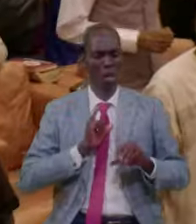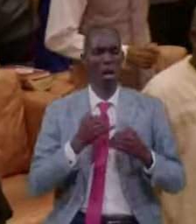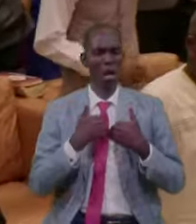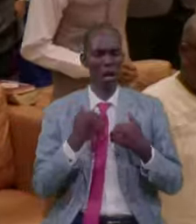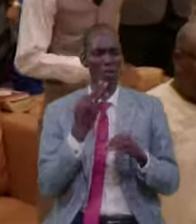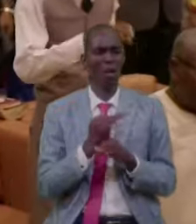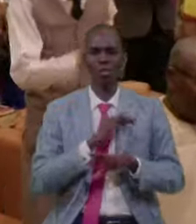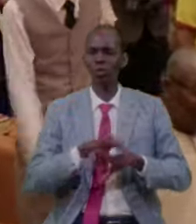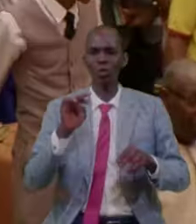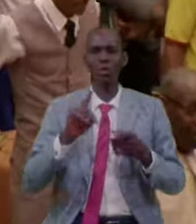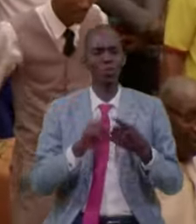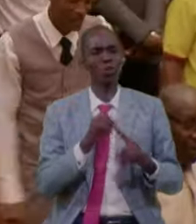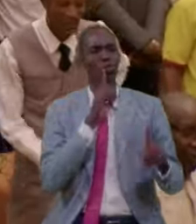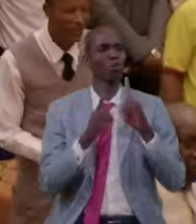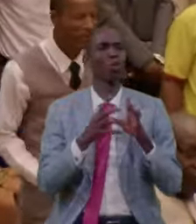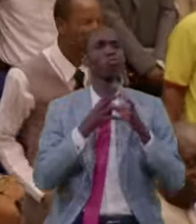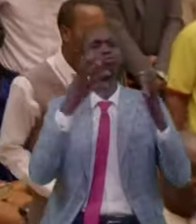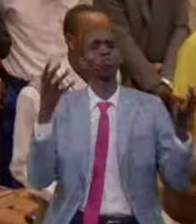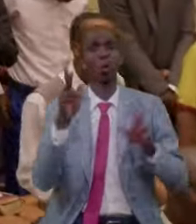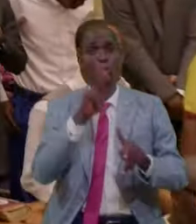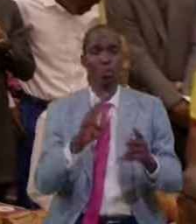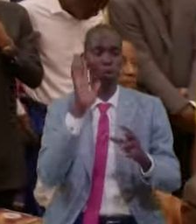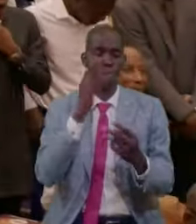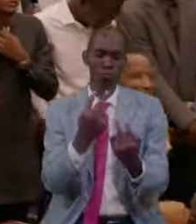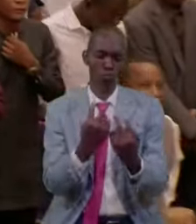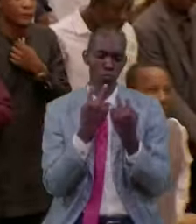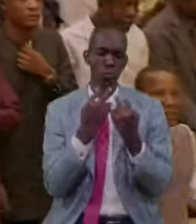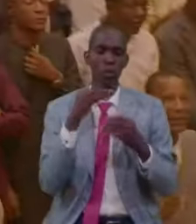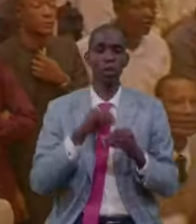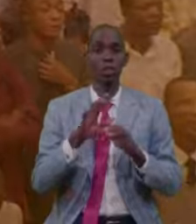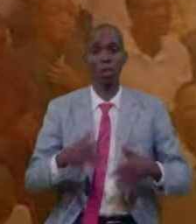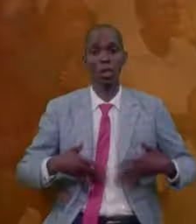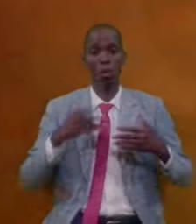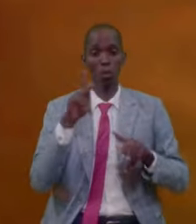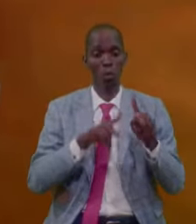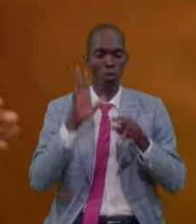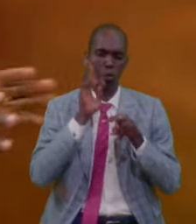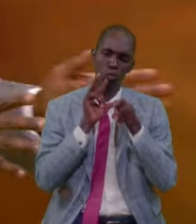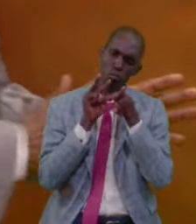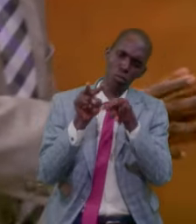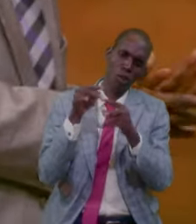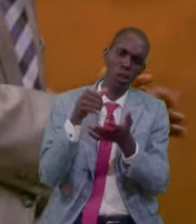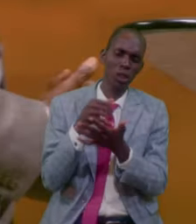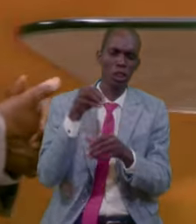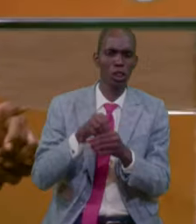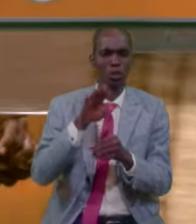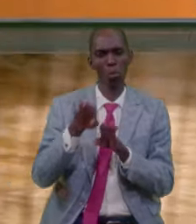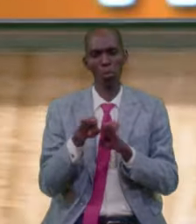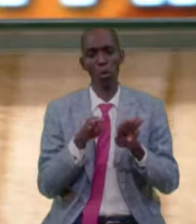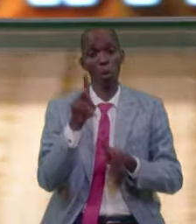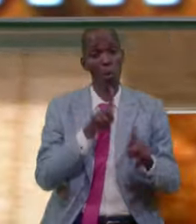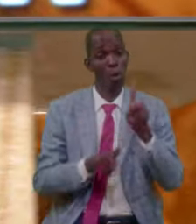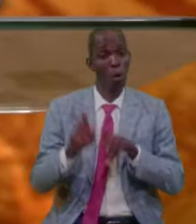to talk too much. People will see in your life. They will see in your behavior. They will see in